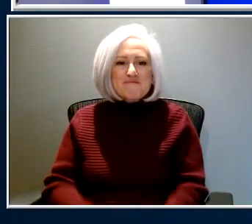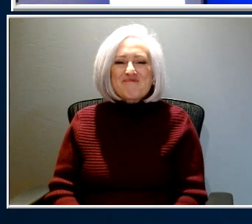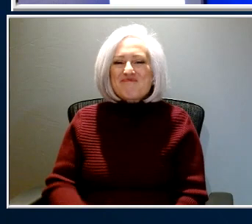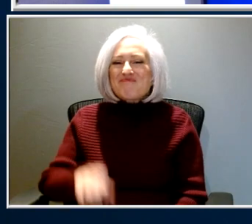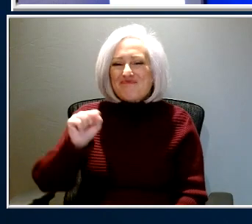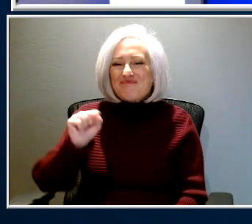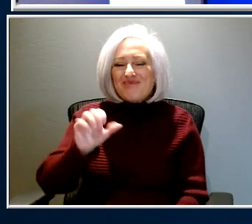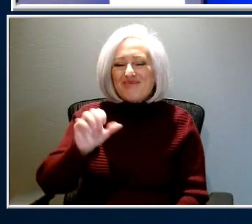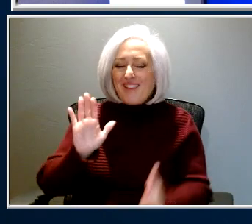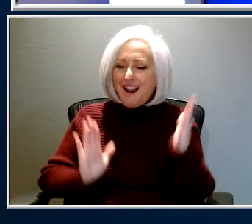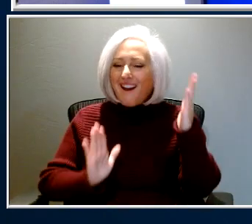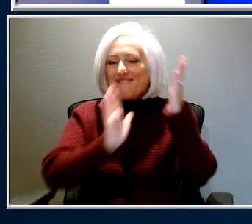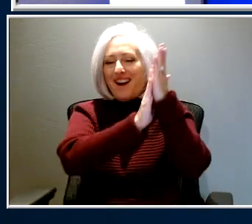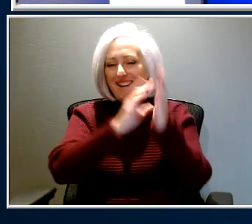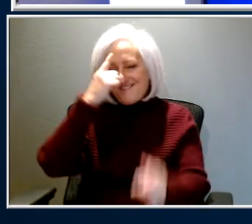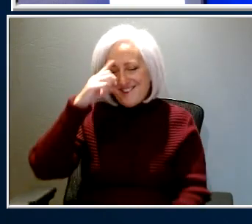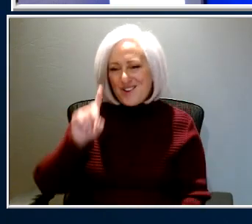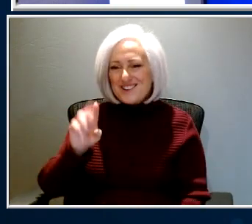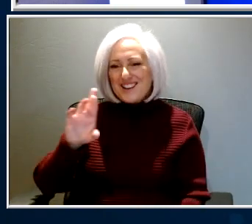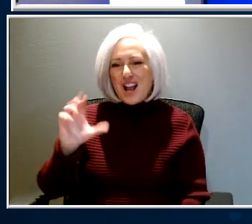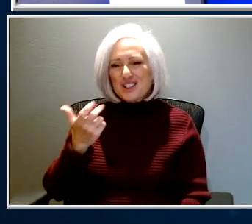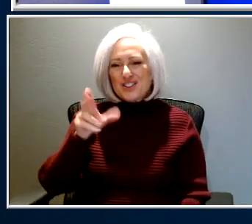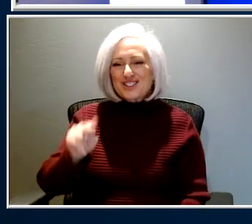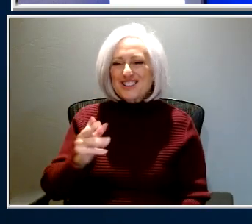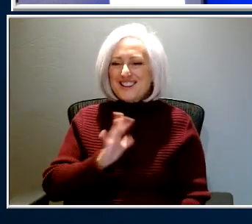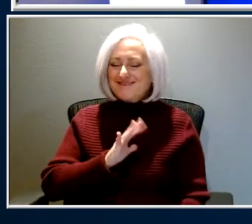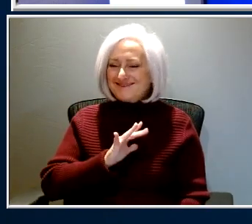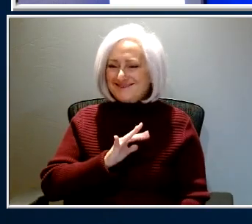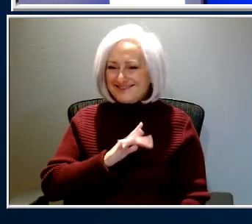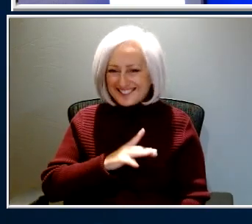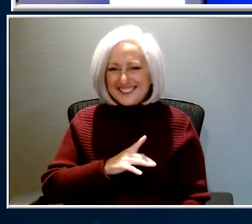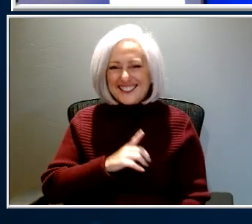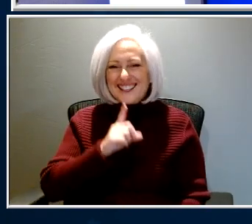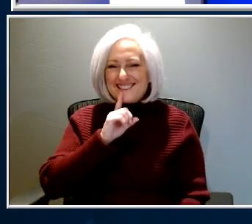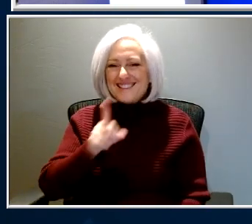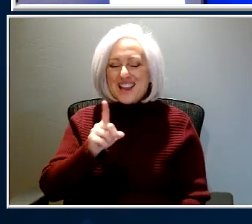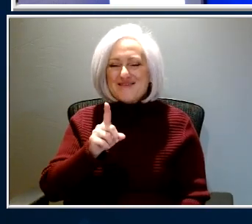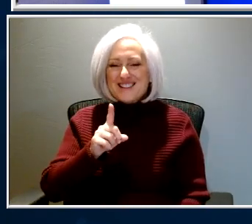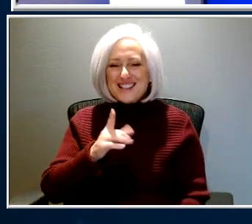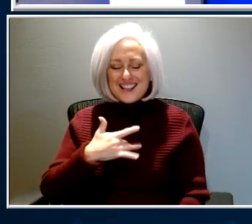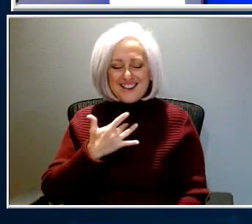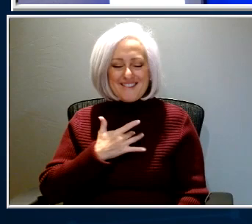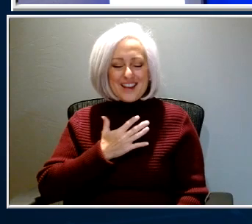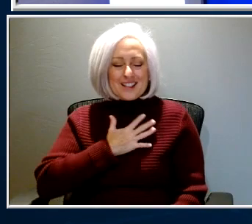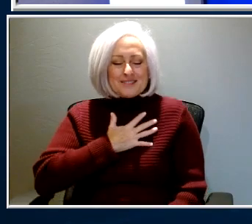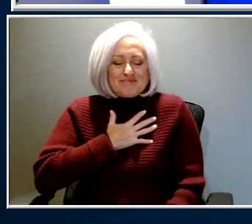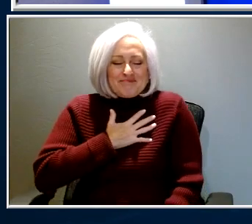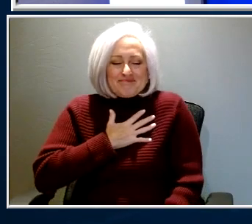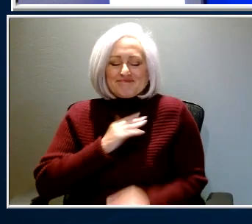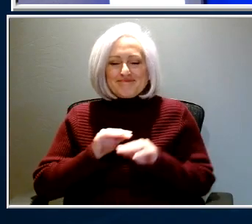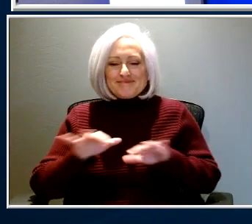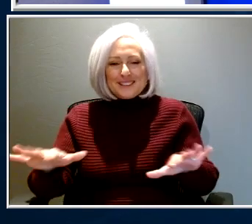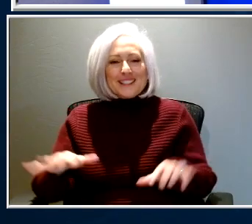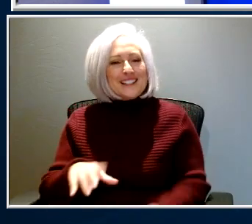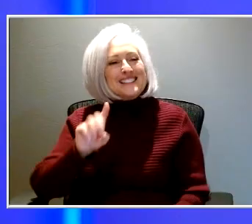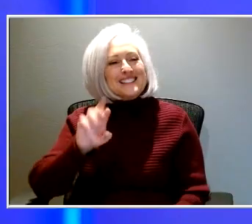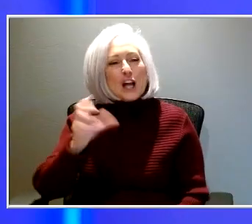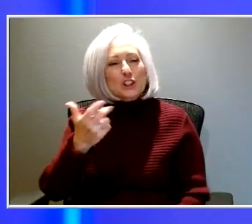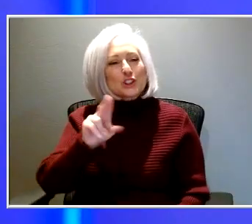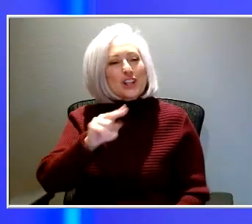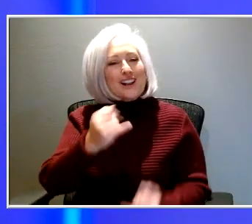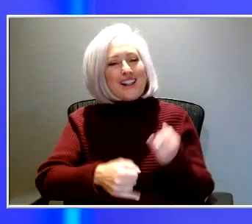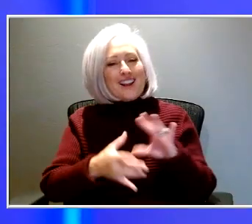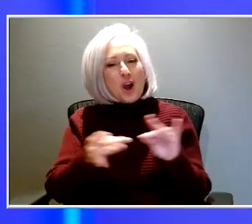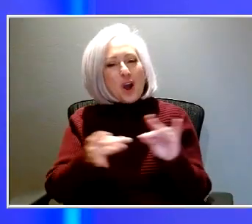fives from Dr. Chen in the hallway, they go a long way. They really send that message. Dr. Chen, your takeaway today. Well,